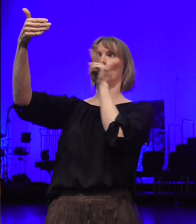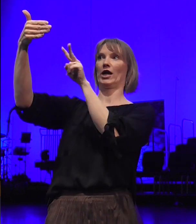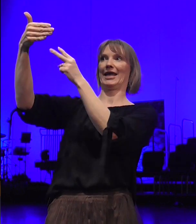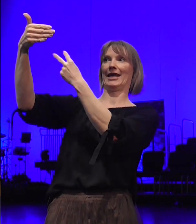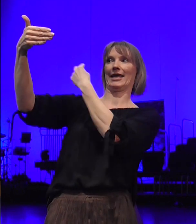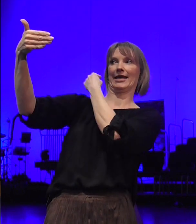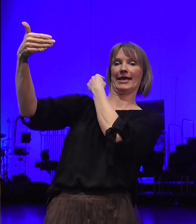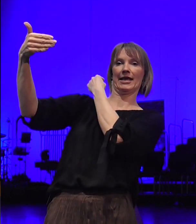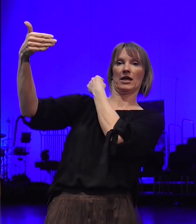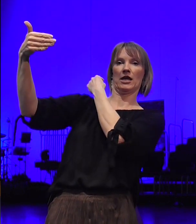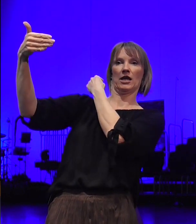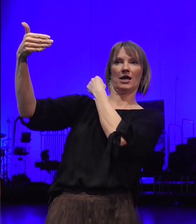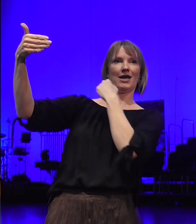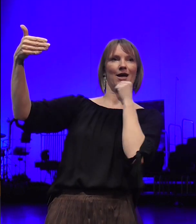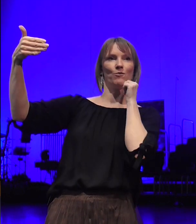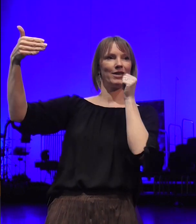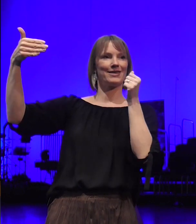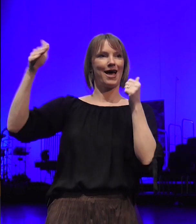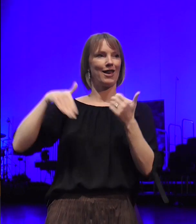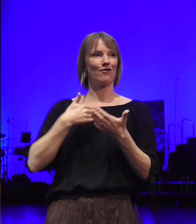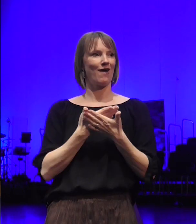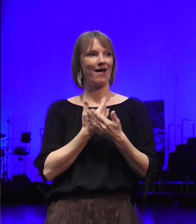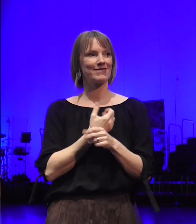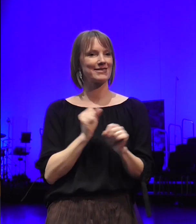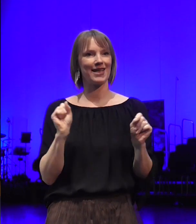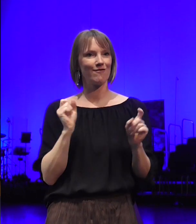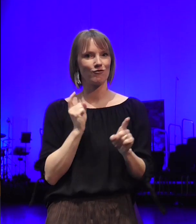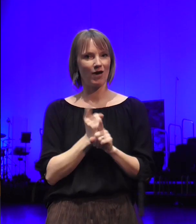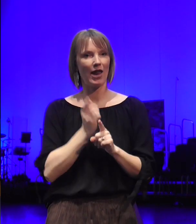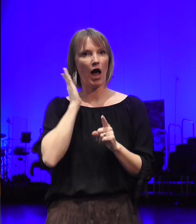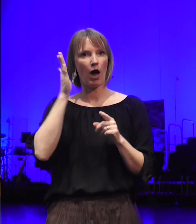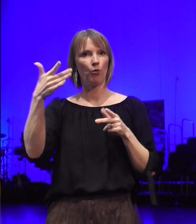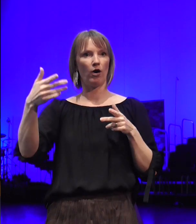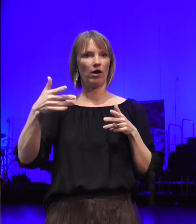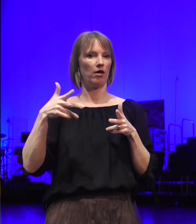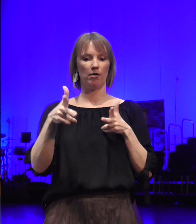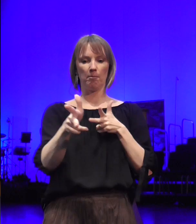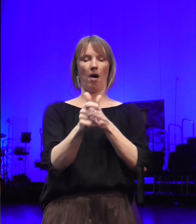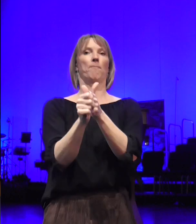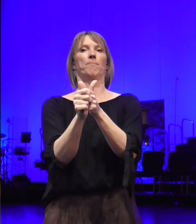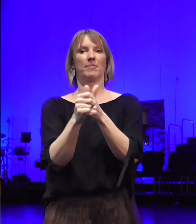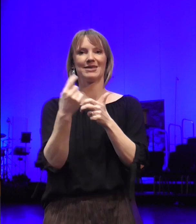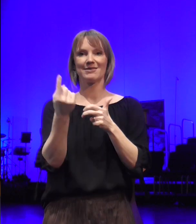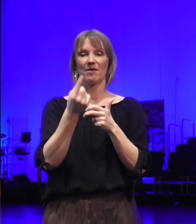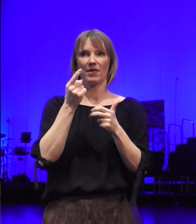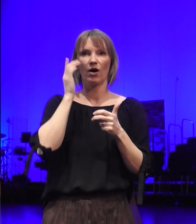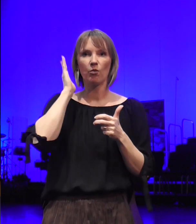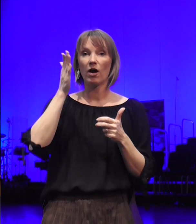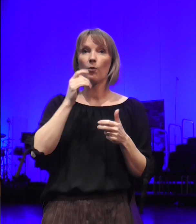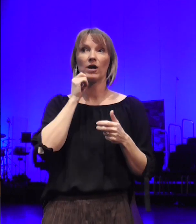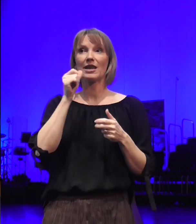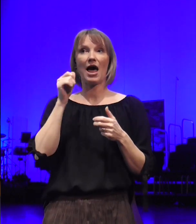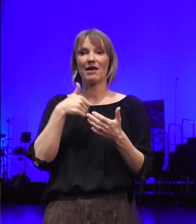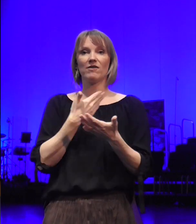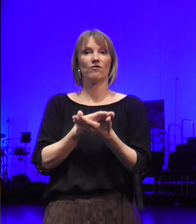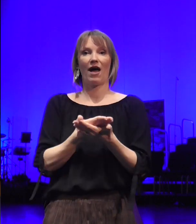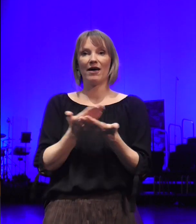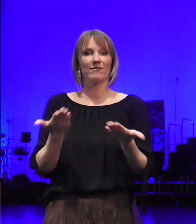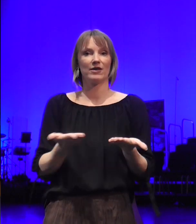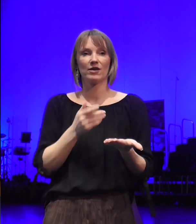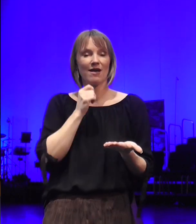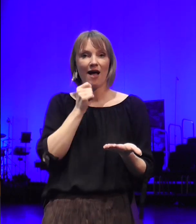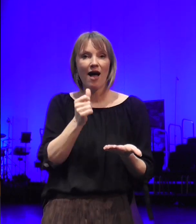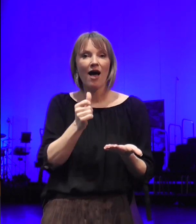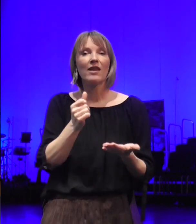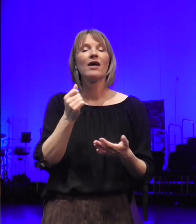I don't think I'd get here safely. I think I'd probably run into something or someone. I don't think I would have made it to my destination.